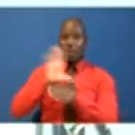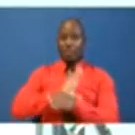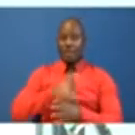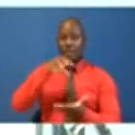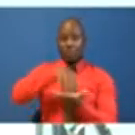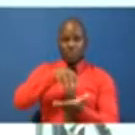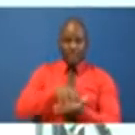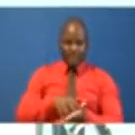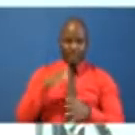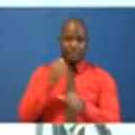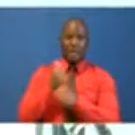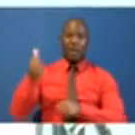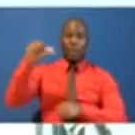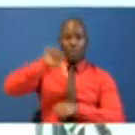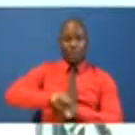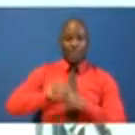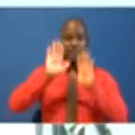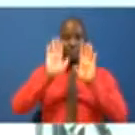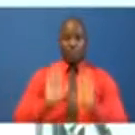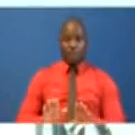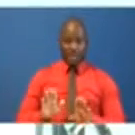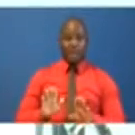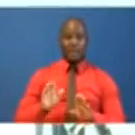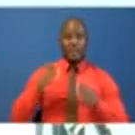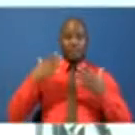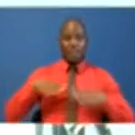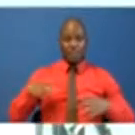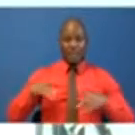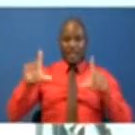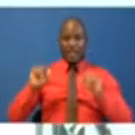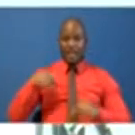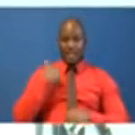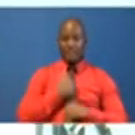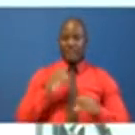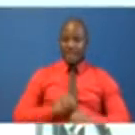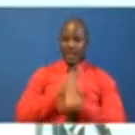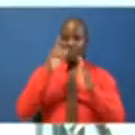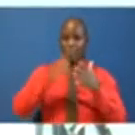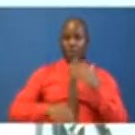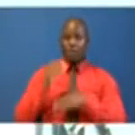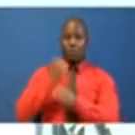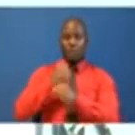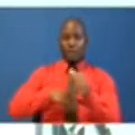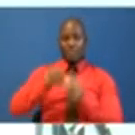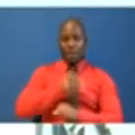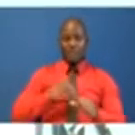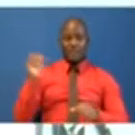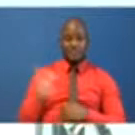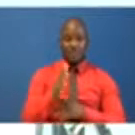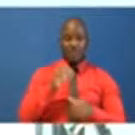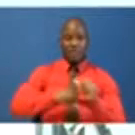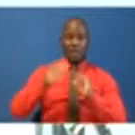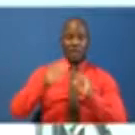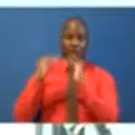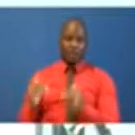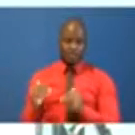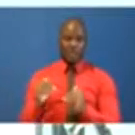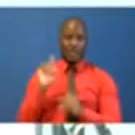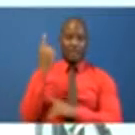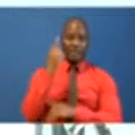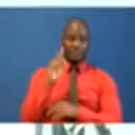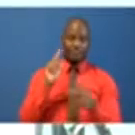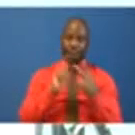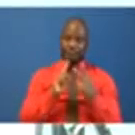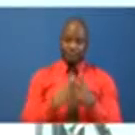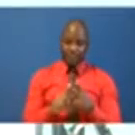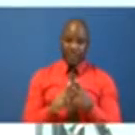situation made it to us and i think it's important that the candidates tell us practically what they're going to do about informal settlements in terms of housing another thing the first thing the